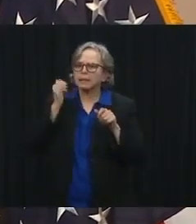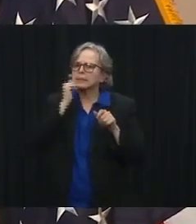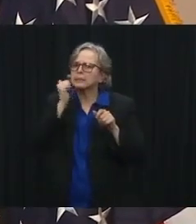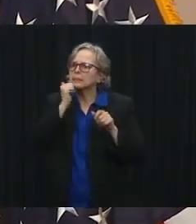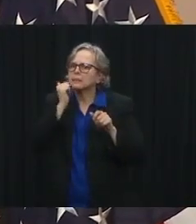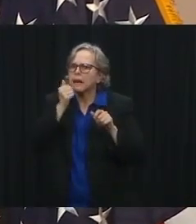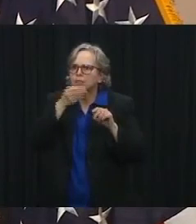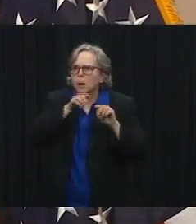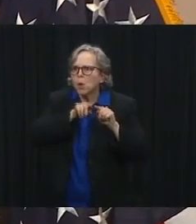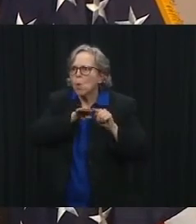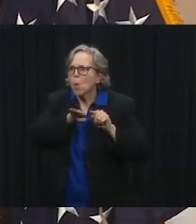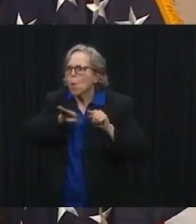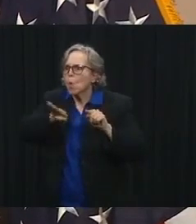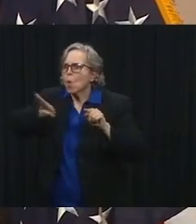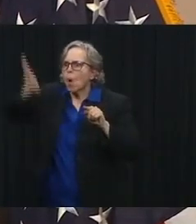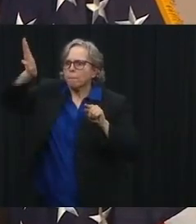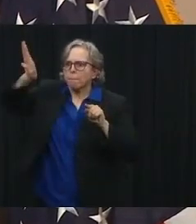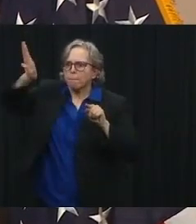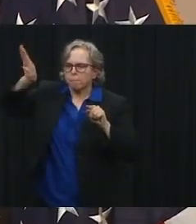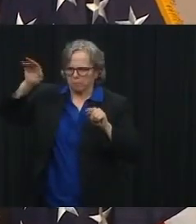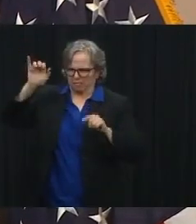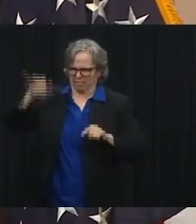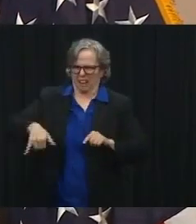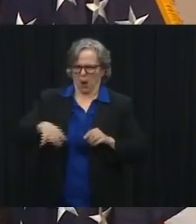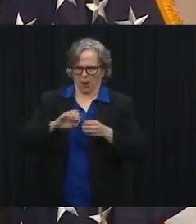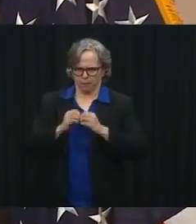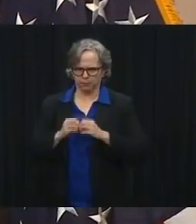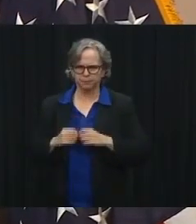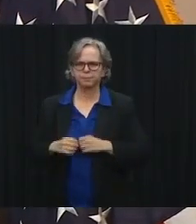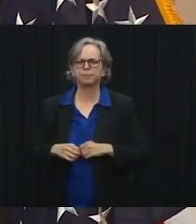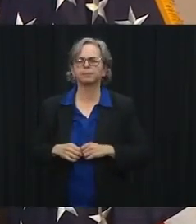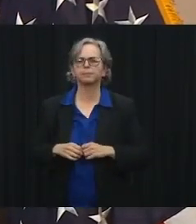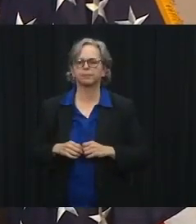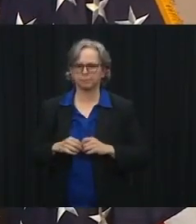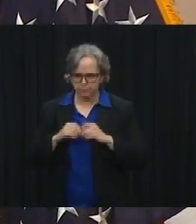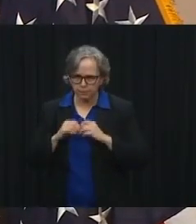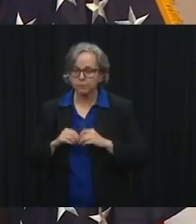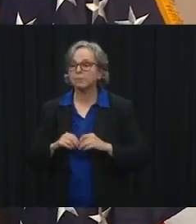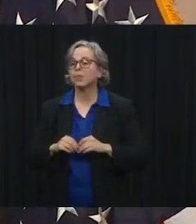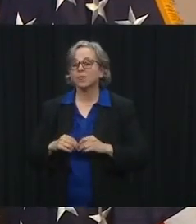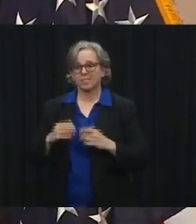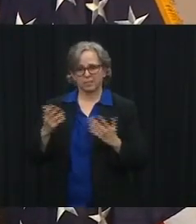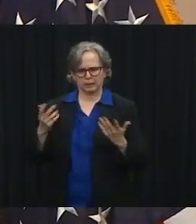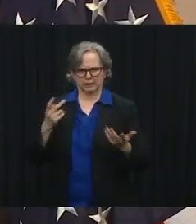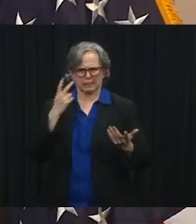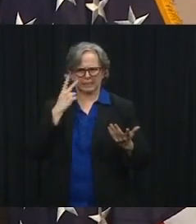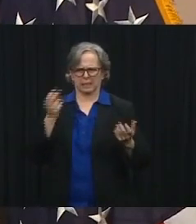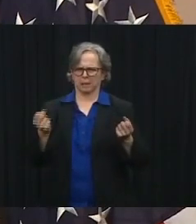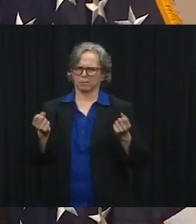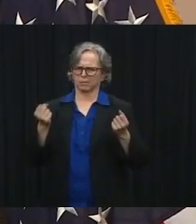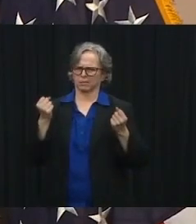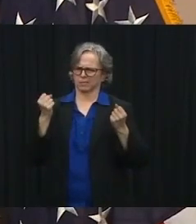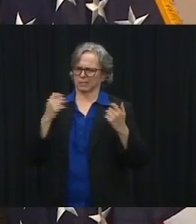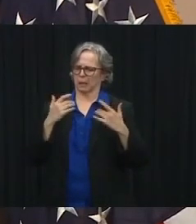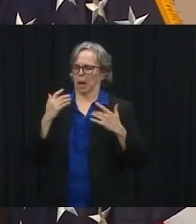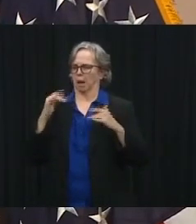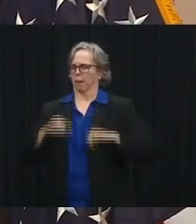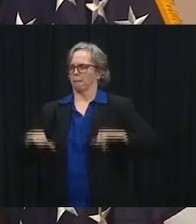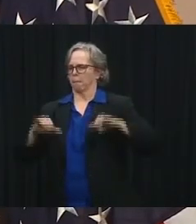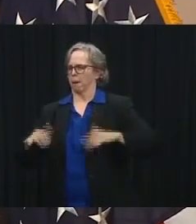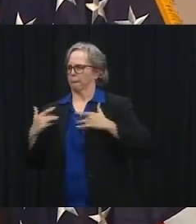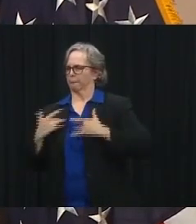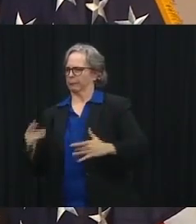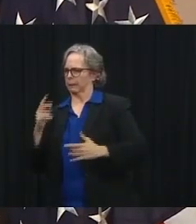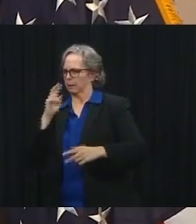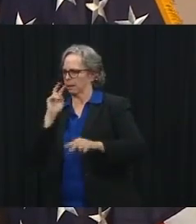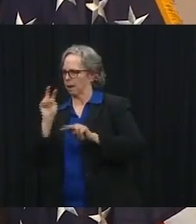We're going to start following for you a little bit. You know, we are seeing some trends here. And first of all, confirmed cases in healthcare